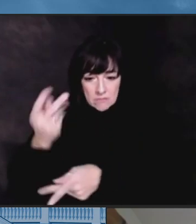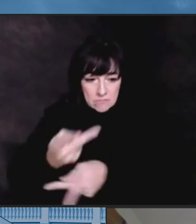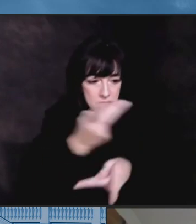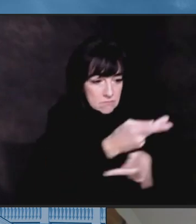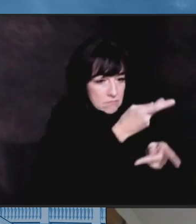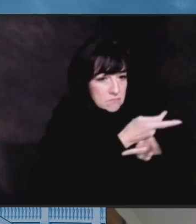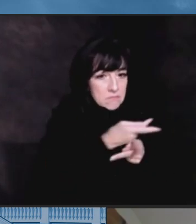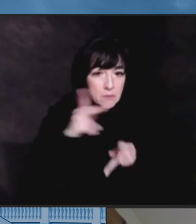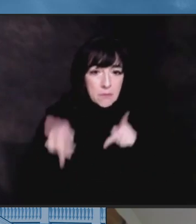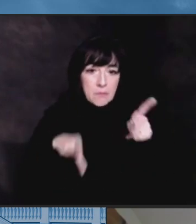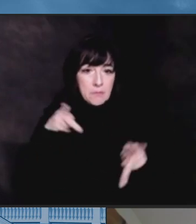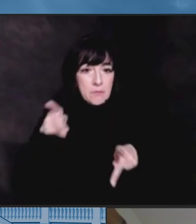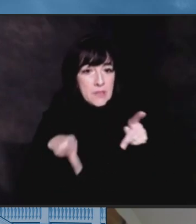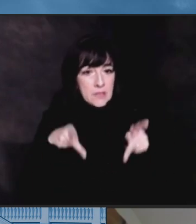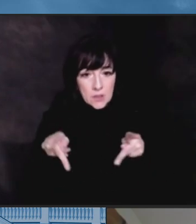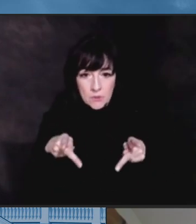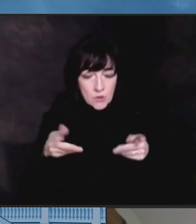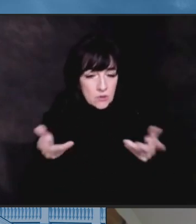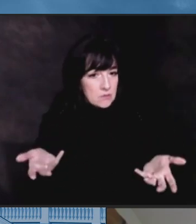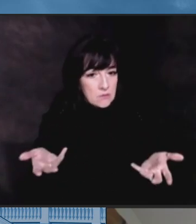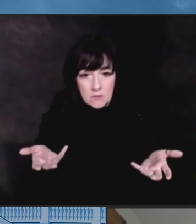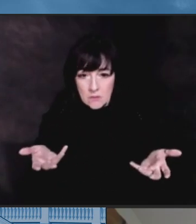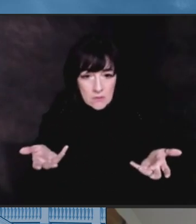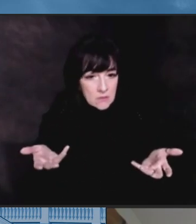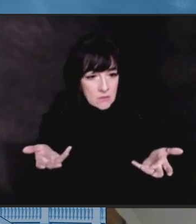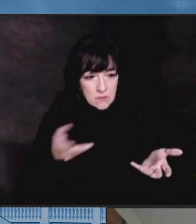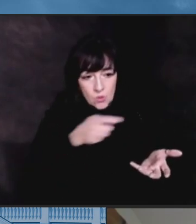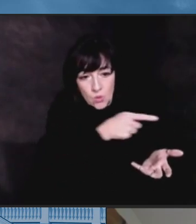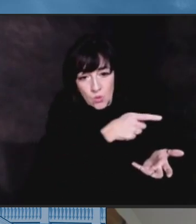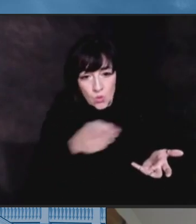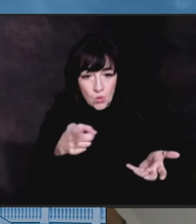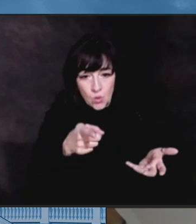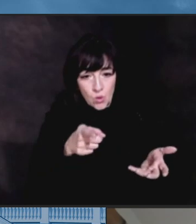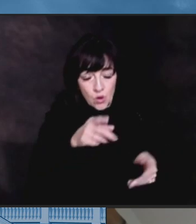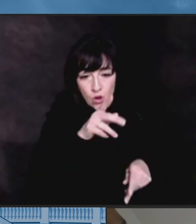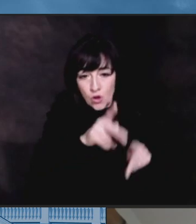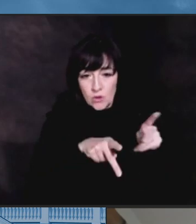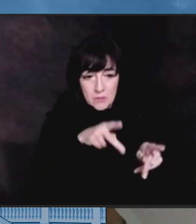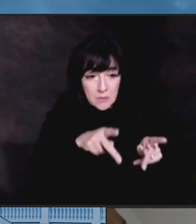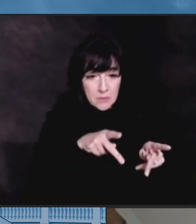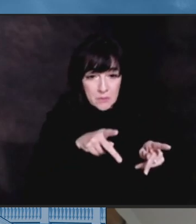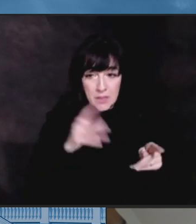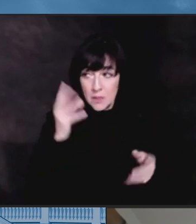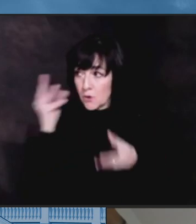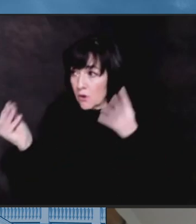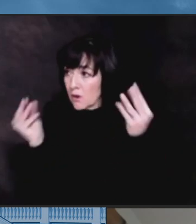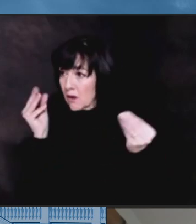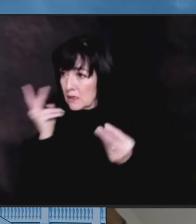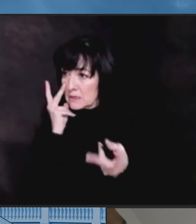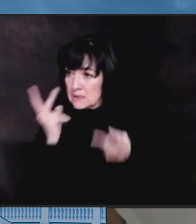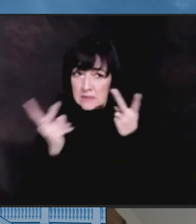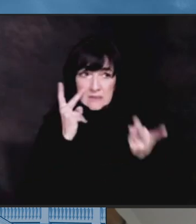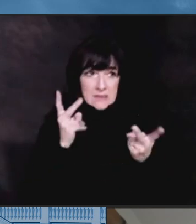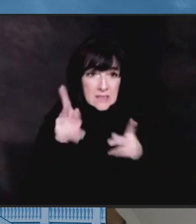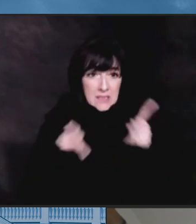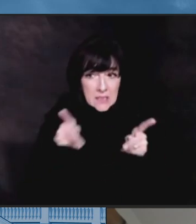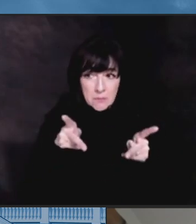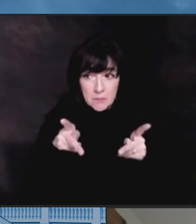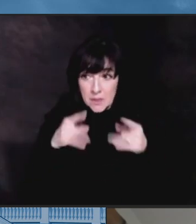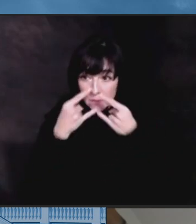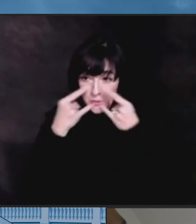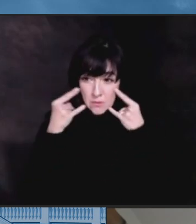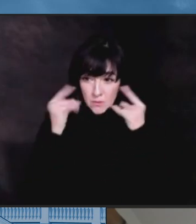positive. And then when they go home to work, or when they go outside of the work and they see folks that aren't following the mask guidance, it's really